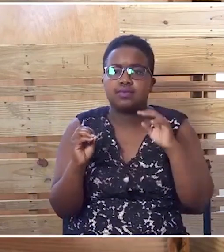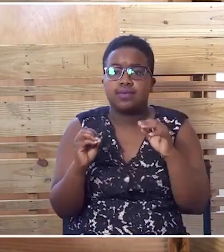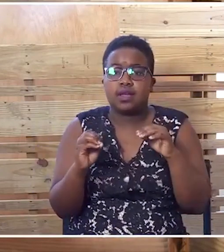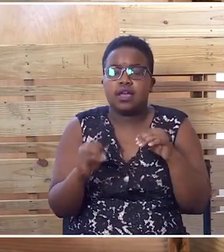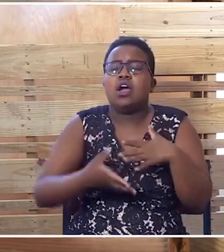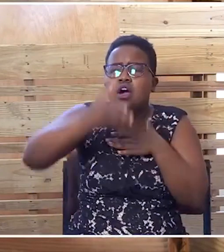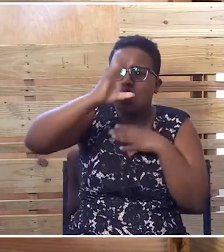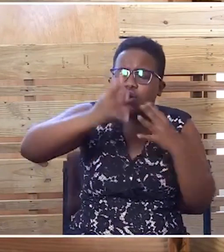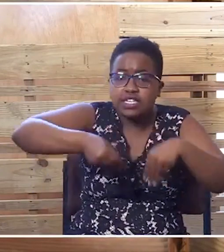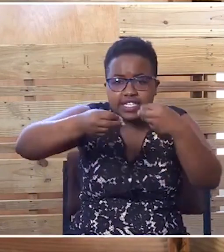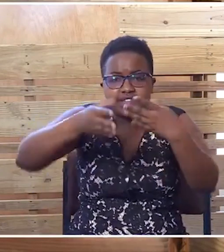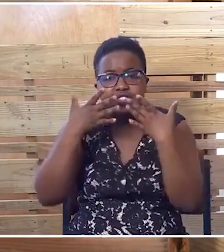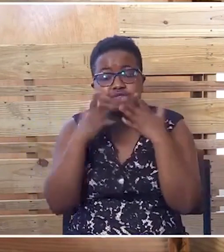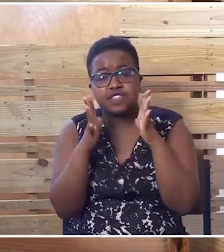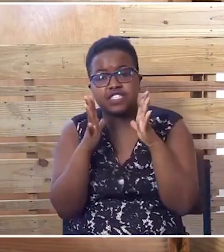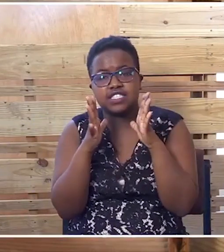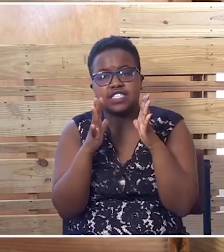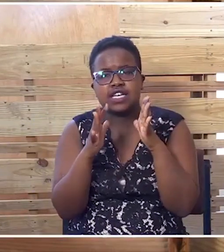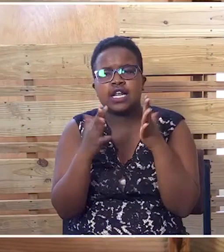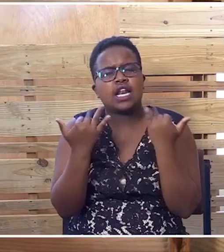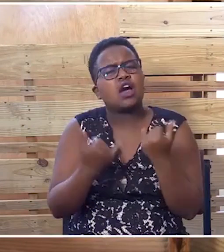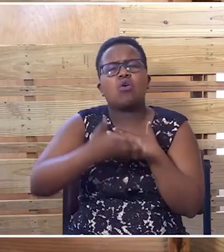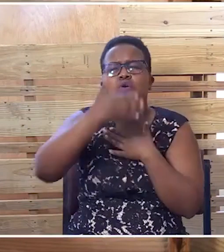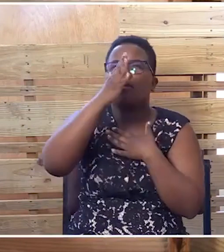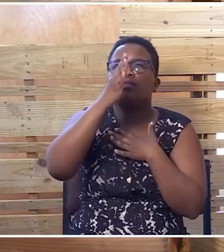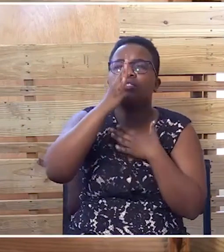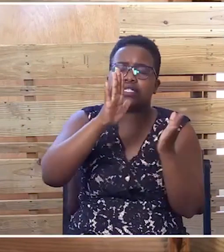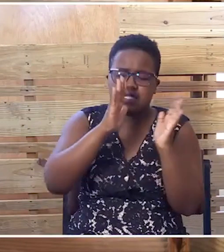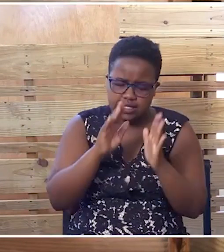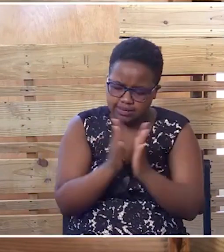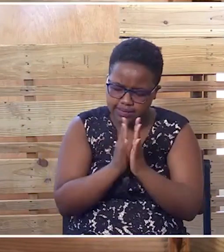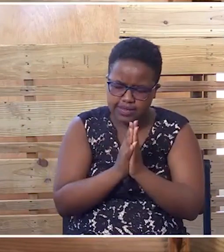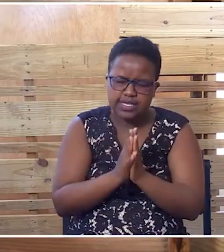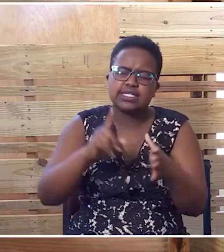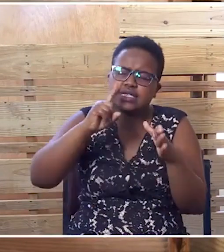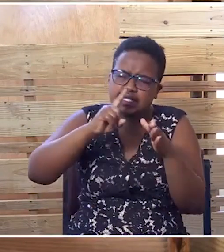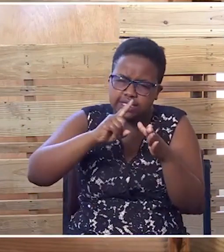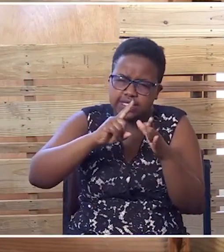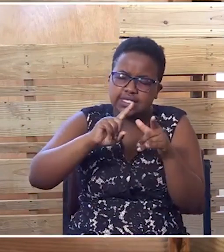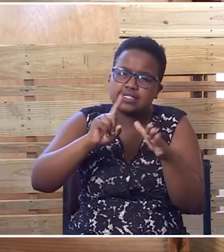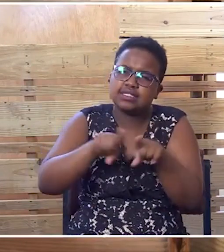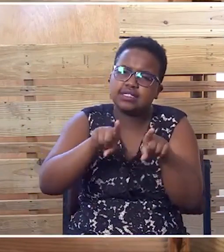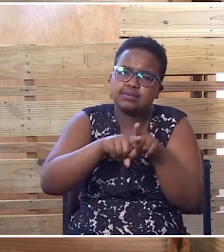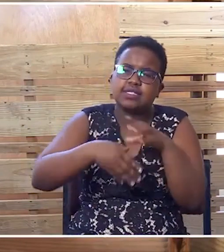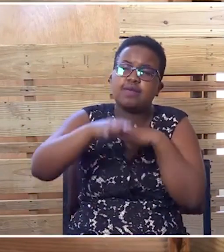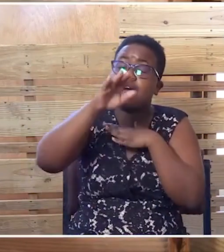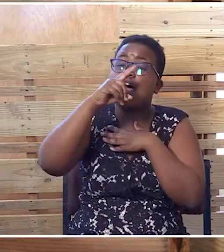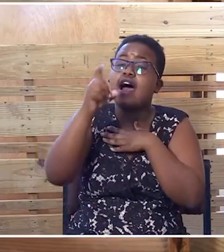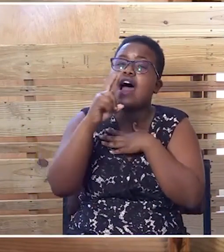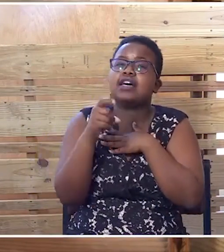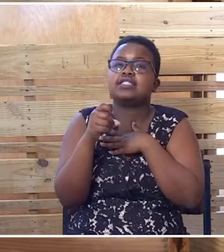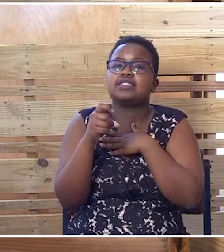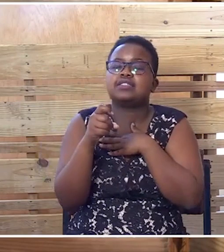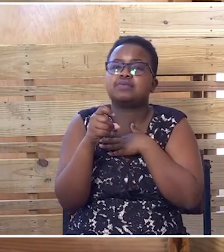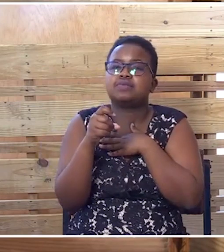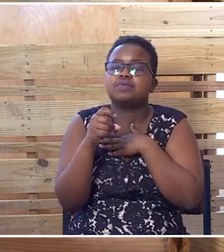need to steal. Just ask if you need to. You know, if you need something. And you'll be given. And God